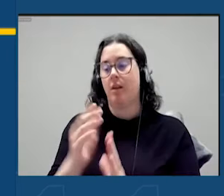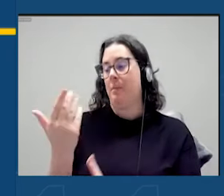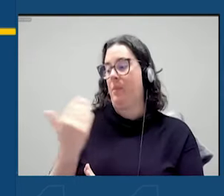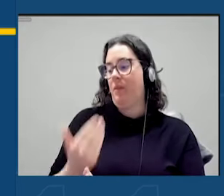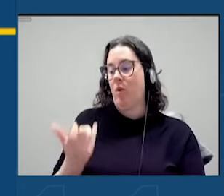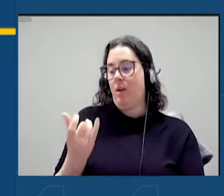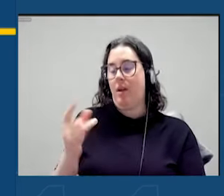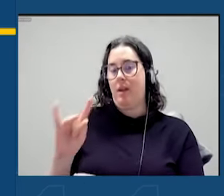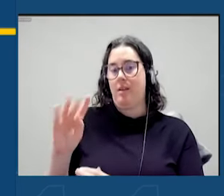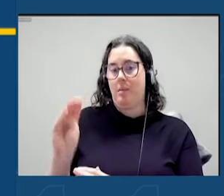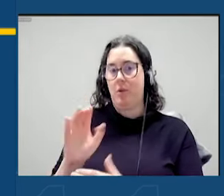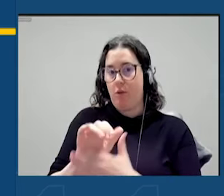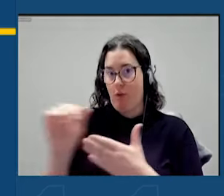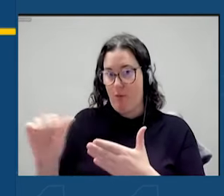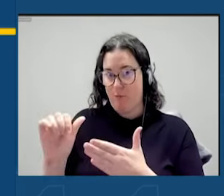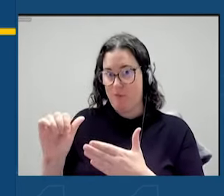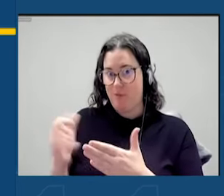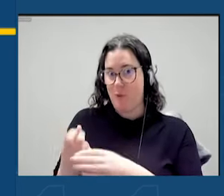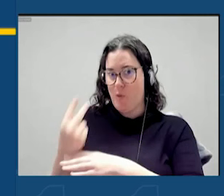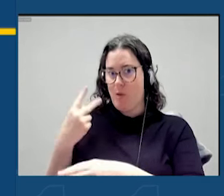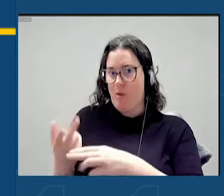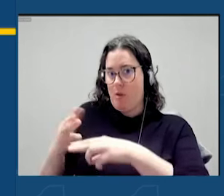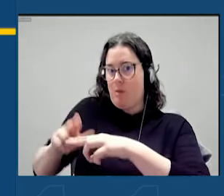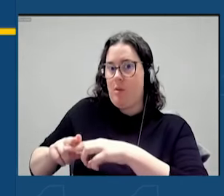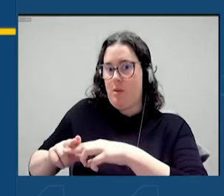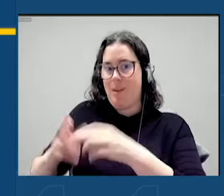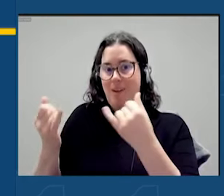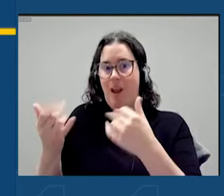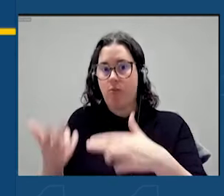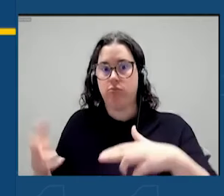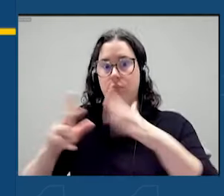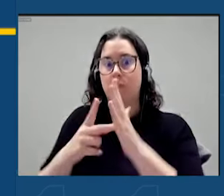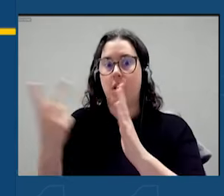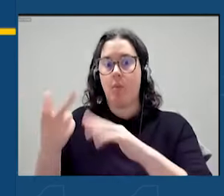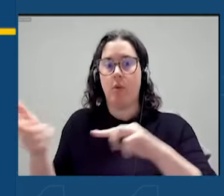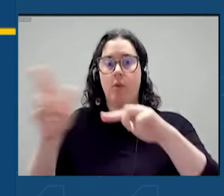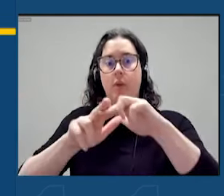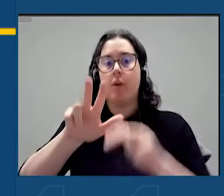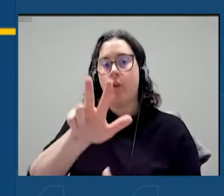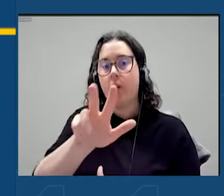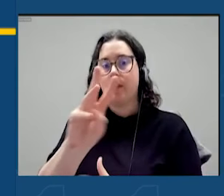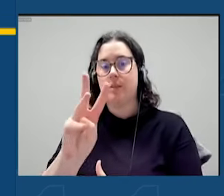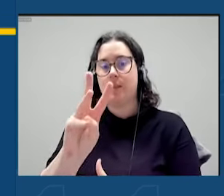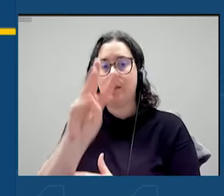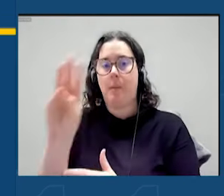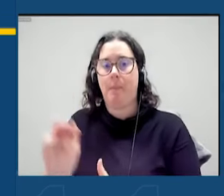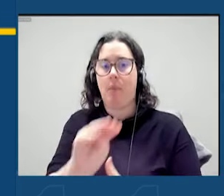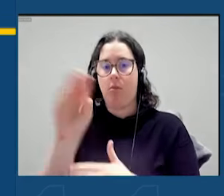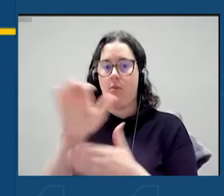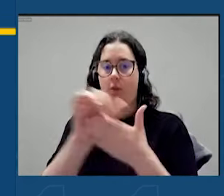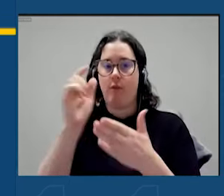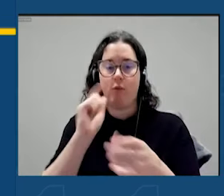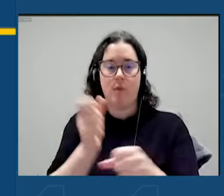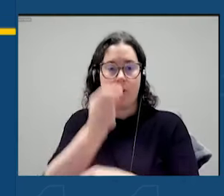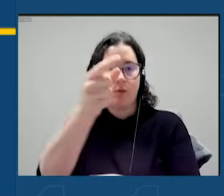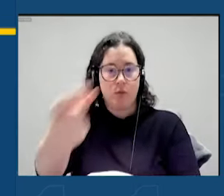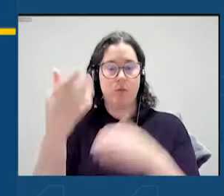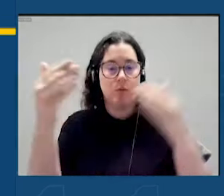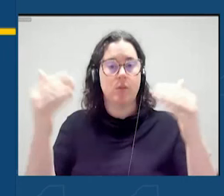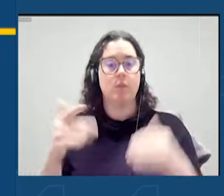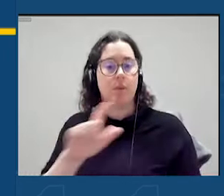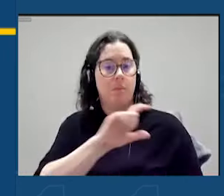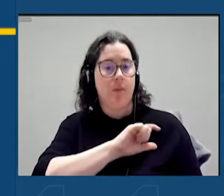from the previous year, up to $36 million for the next year's budget. Also going to bolster our state police